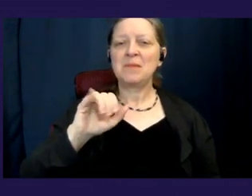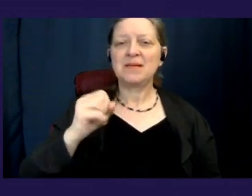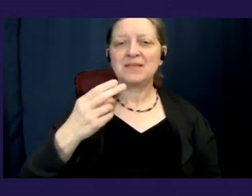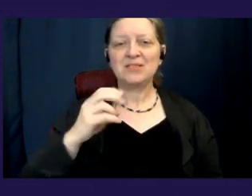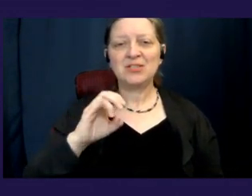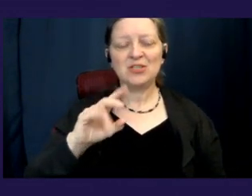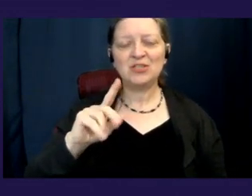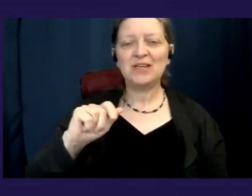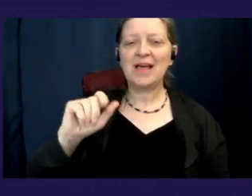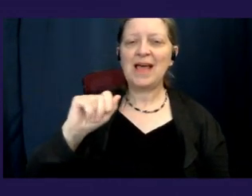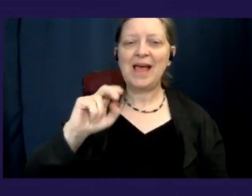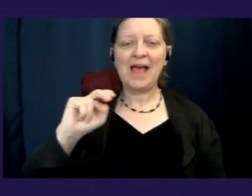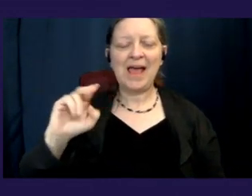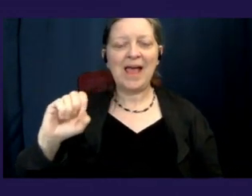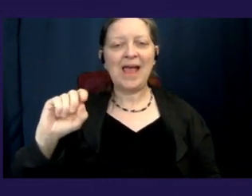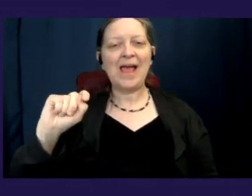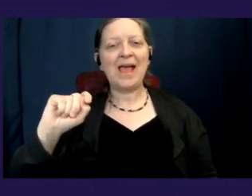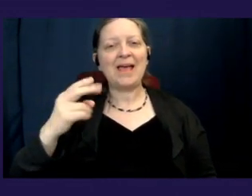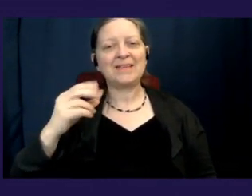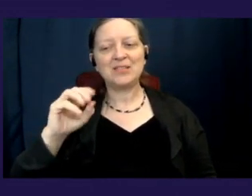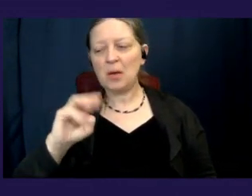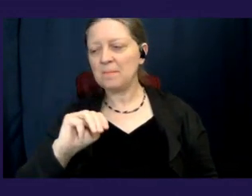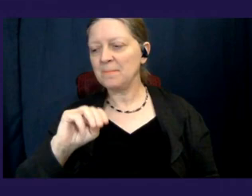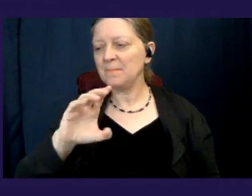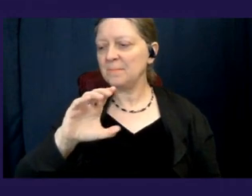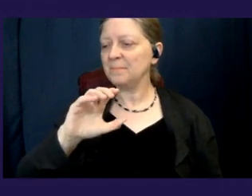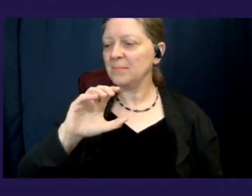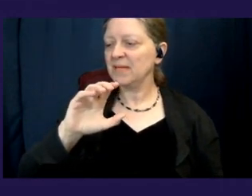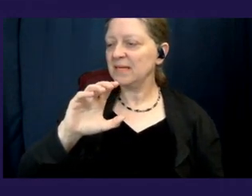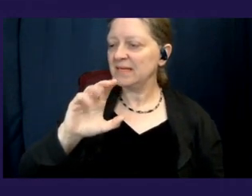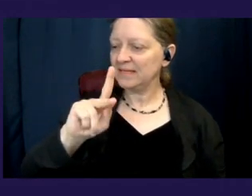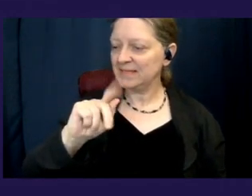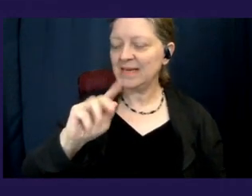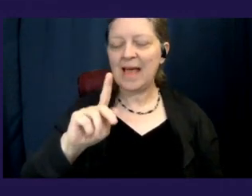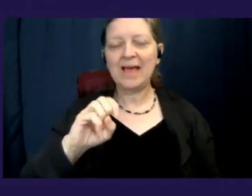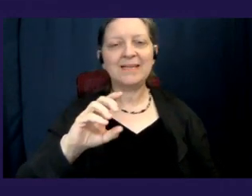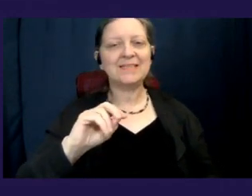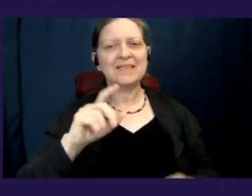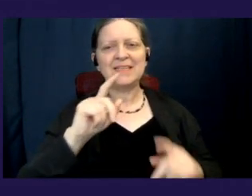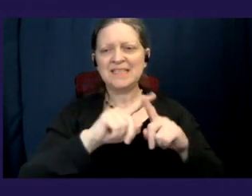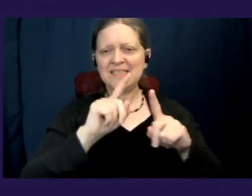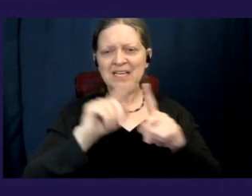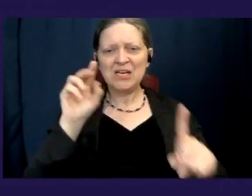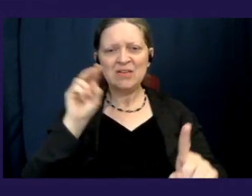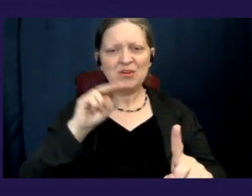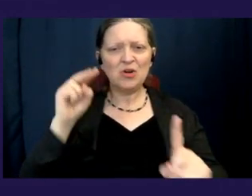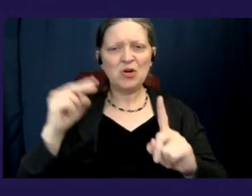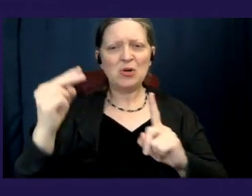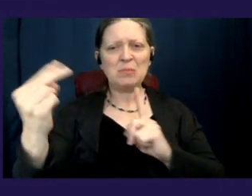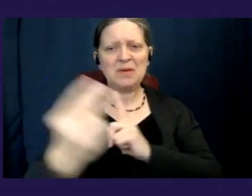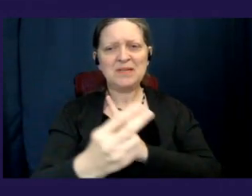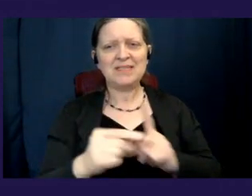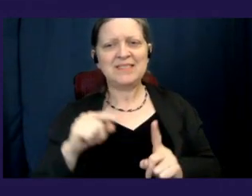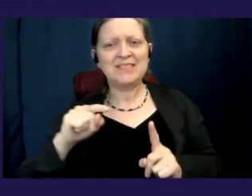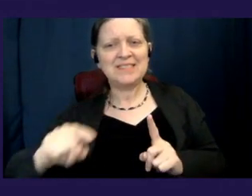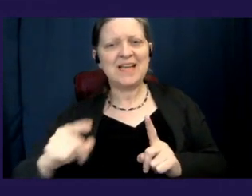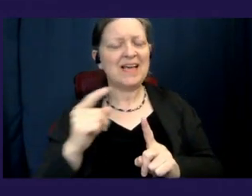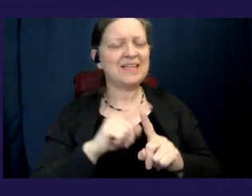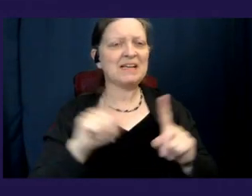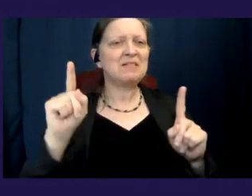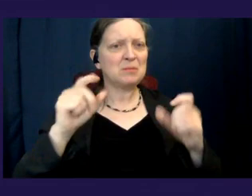everybody's different perspectives, but so many of the strands that really run through this. I think we've learned a